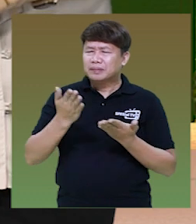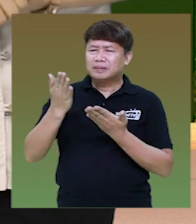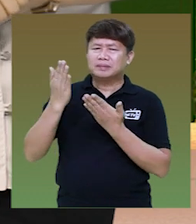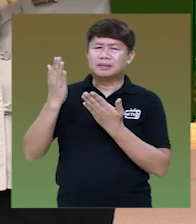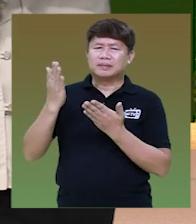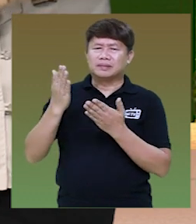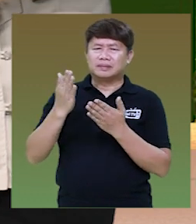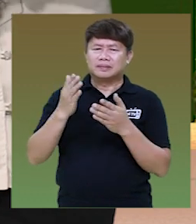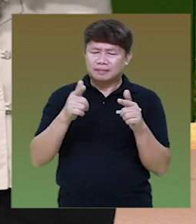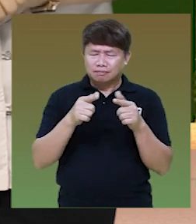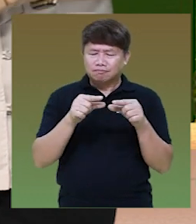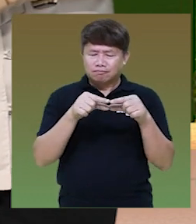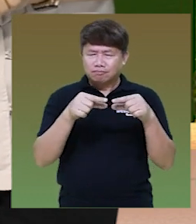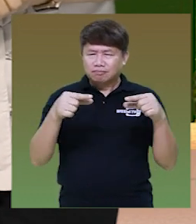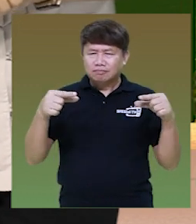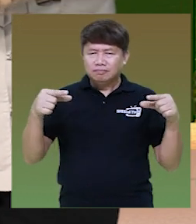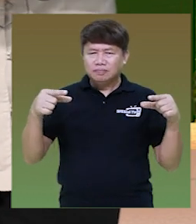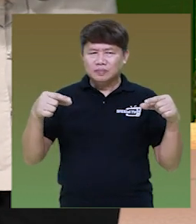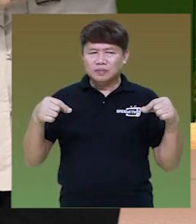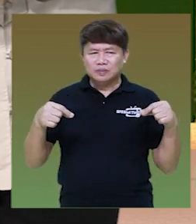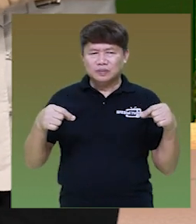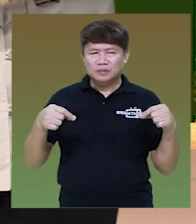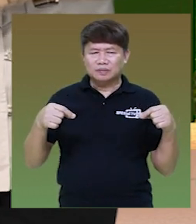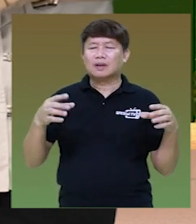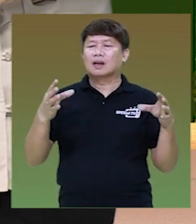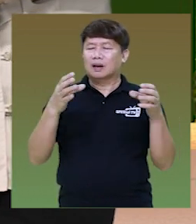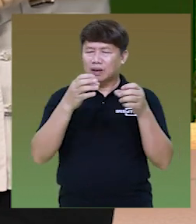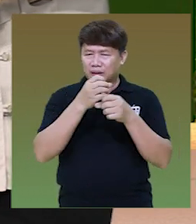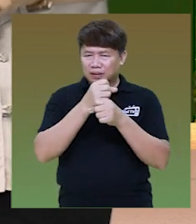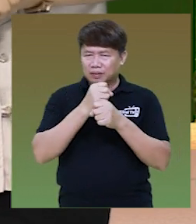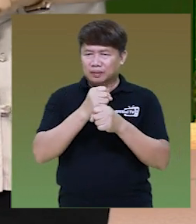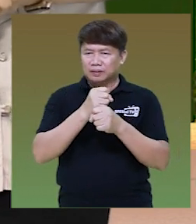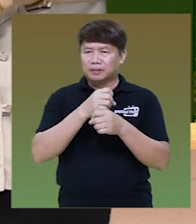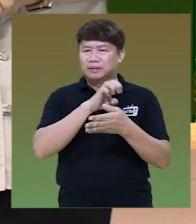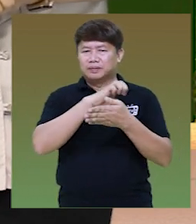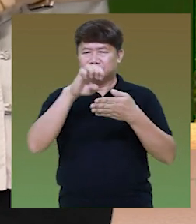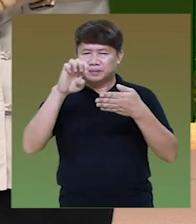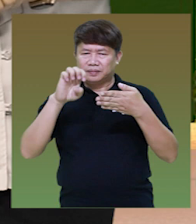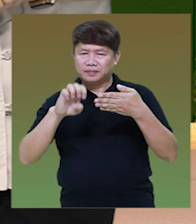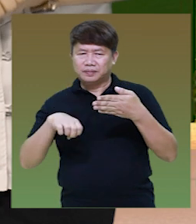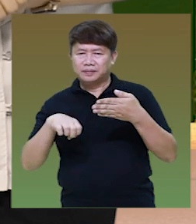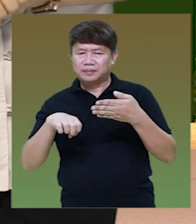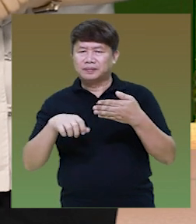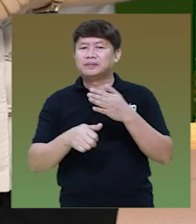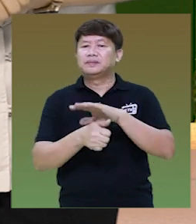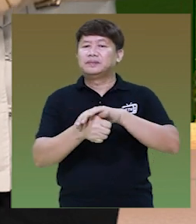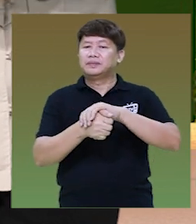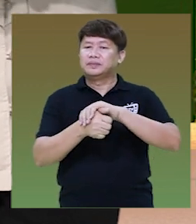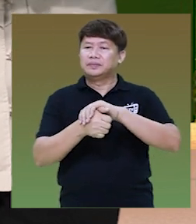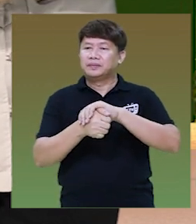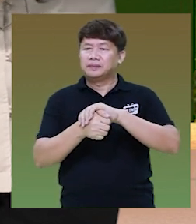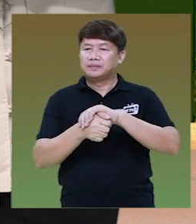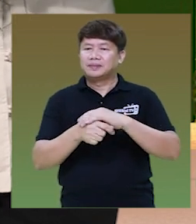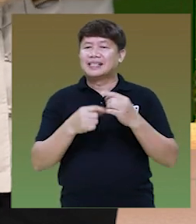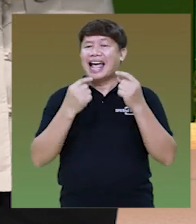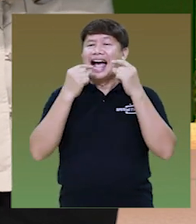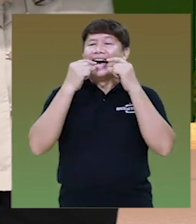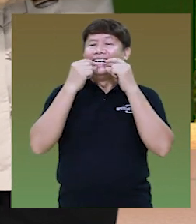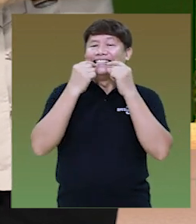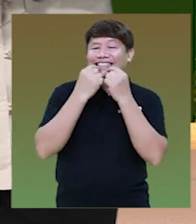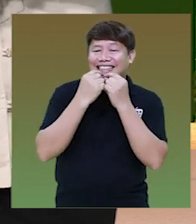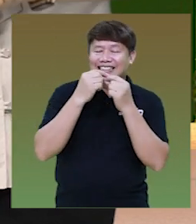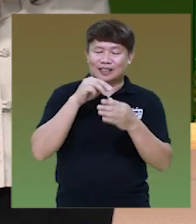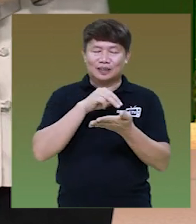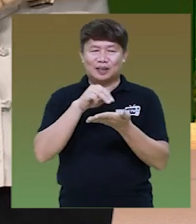a strong little stick and took hold of the ends, and the turtle bit